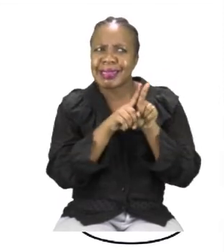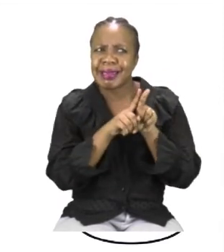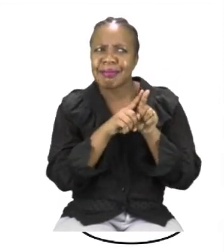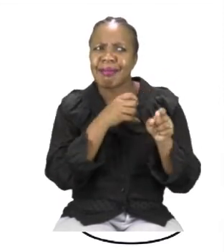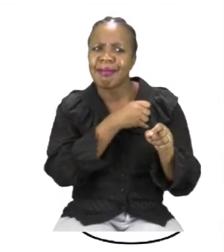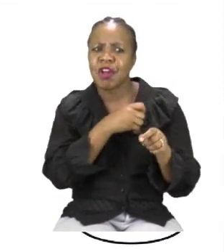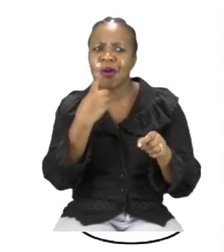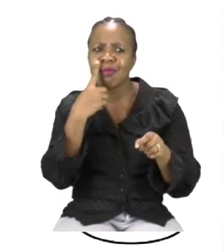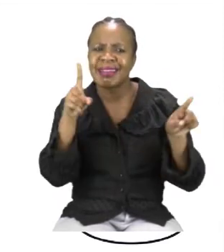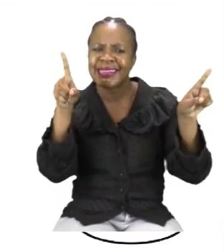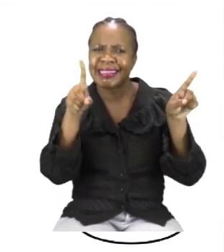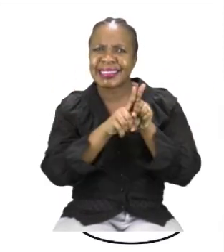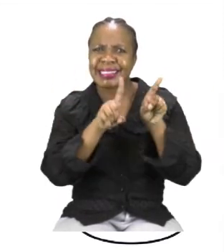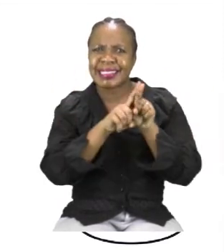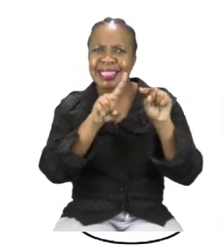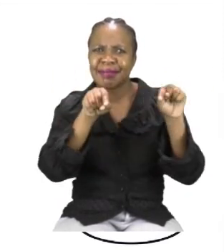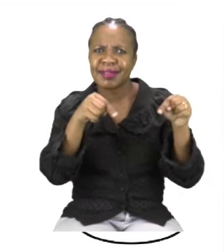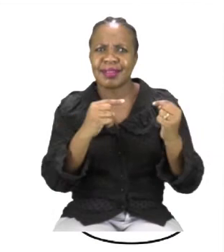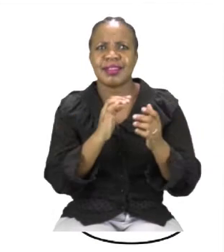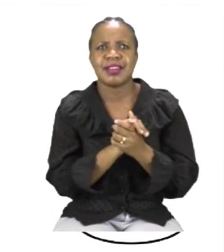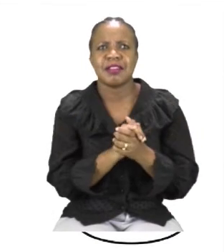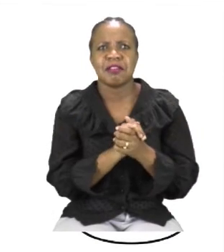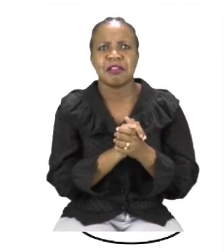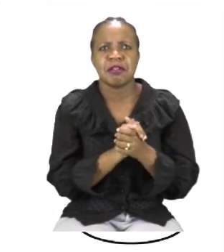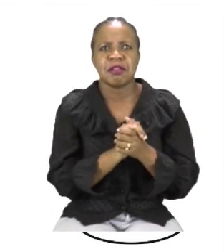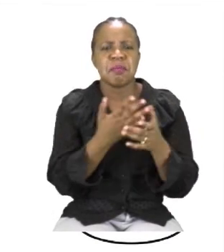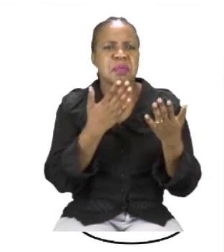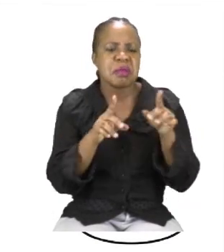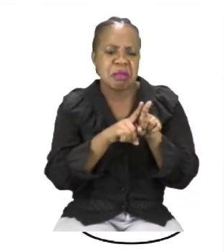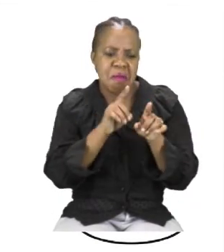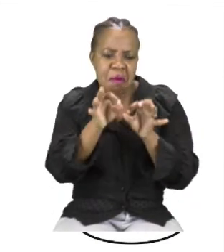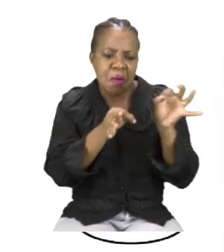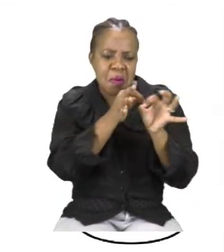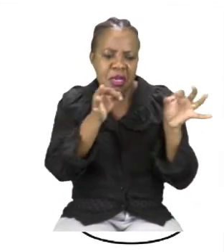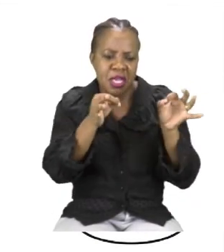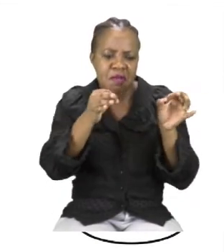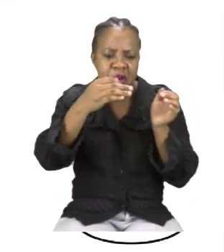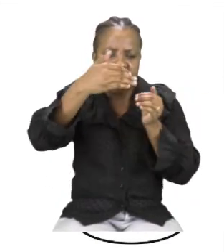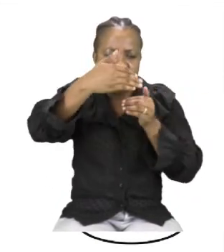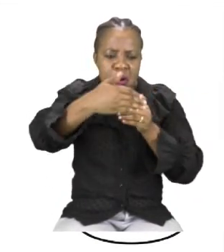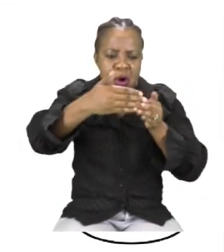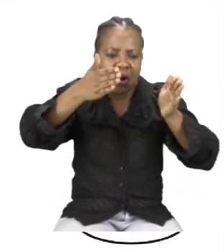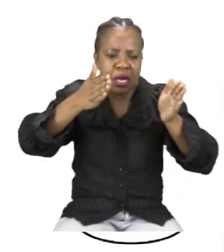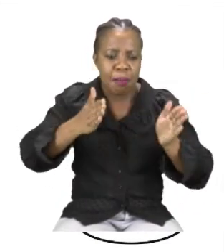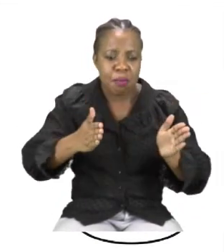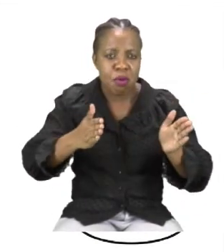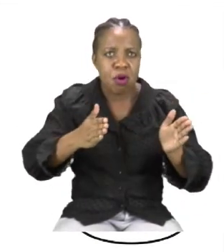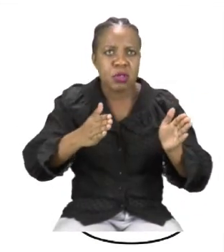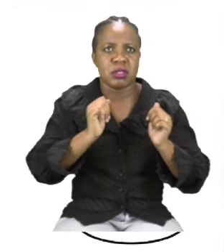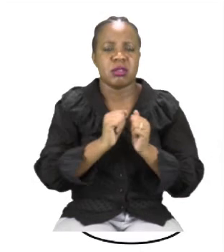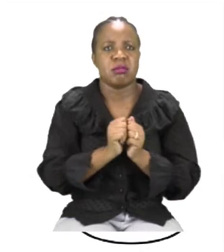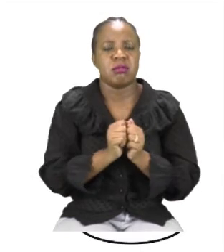For example, a present that has been neatly wrapped is in the shape of a cube. And